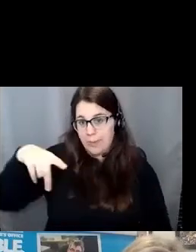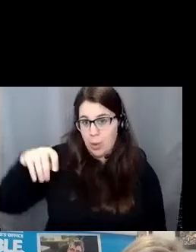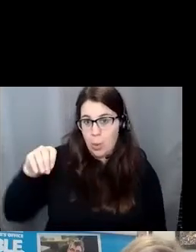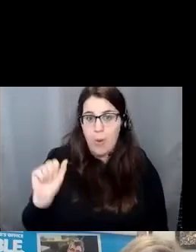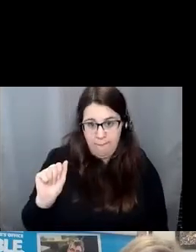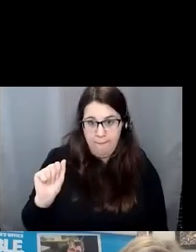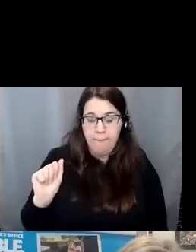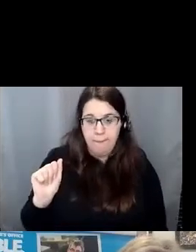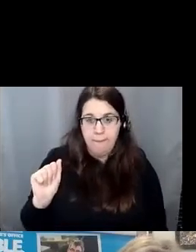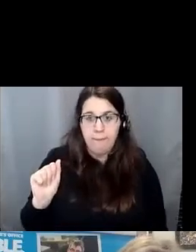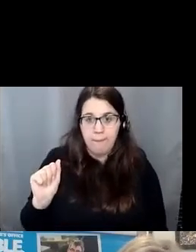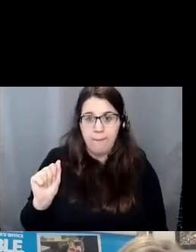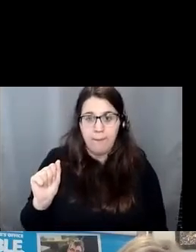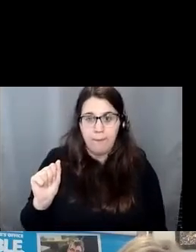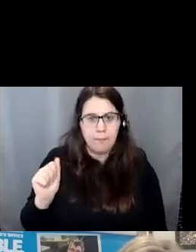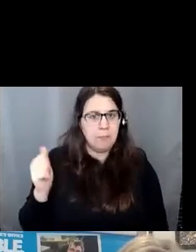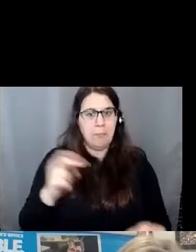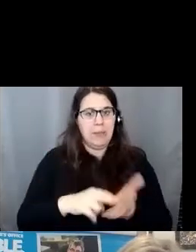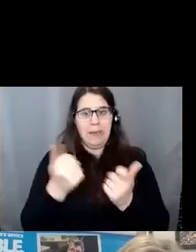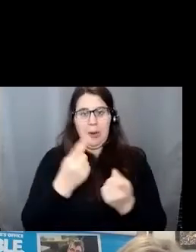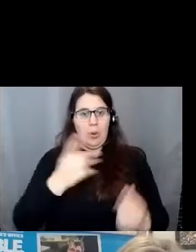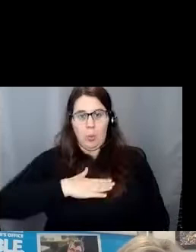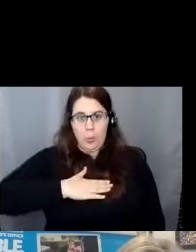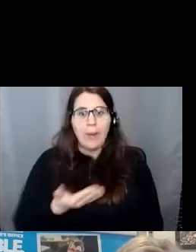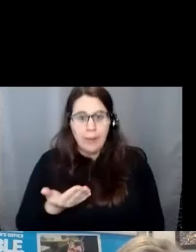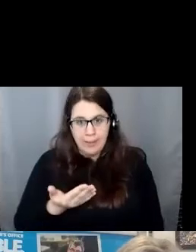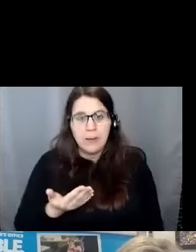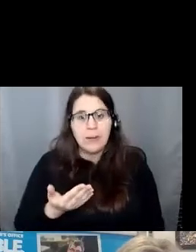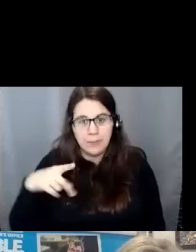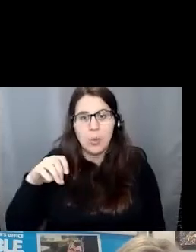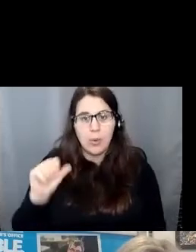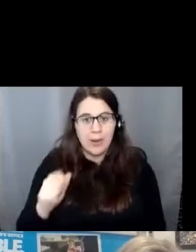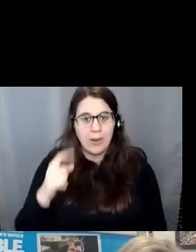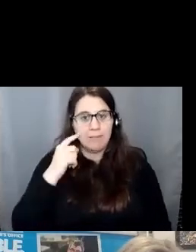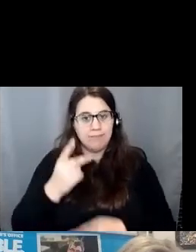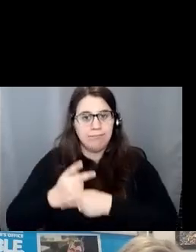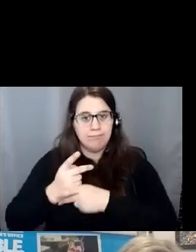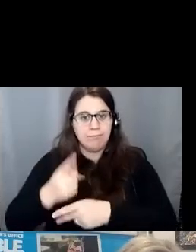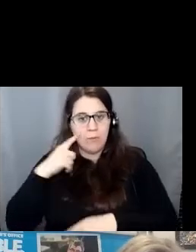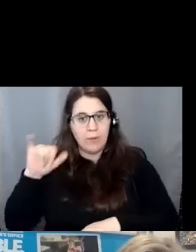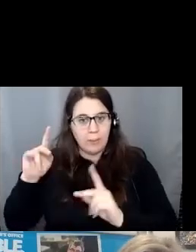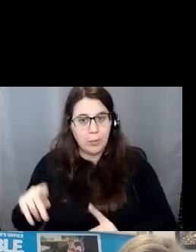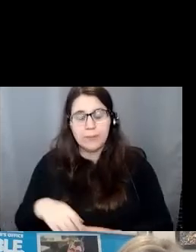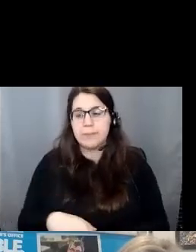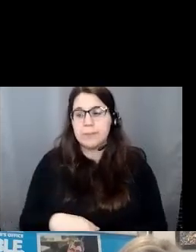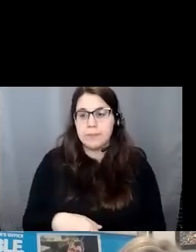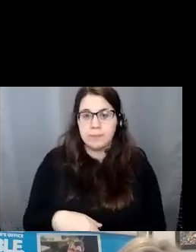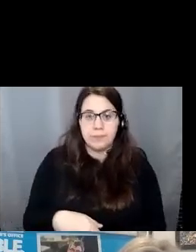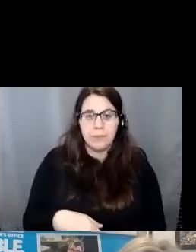that's willing to serve in this capacity on behalf of the beneficiary, but the power of attorney is limited to the WVABLE